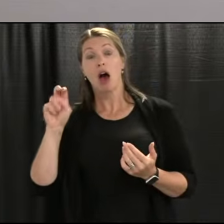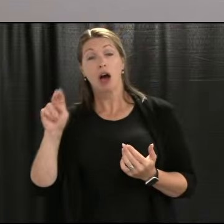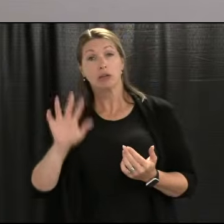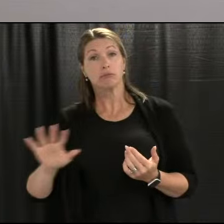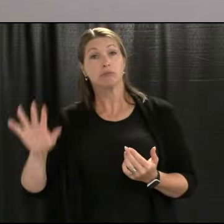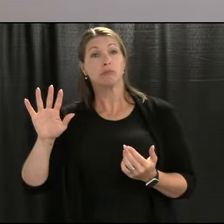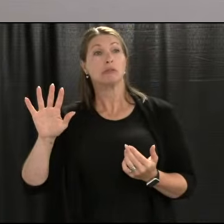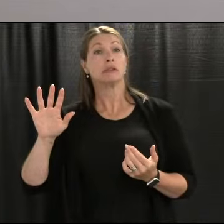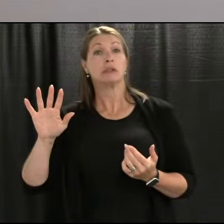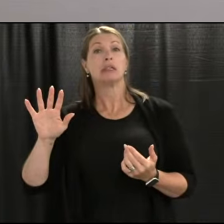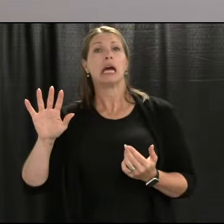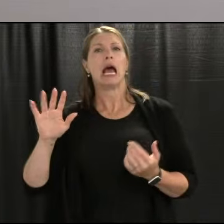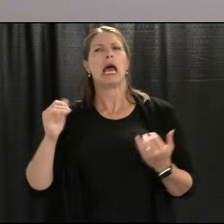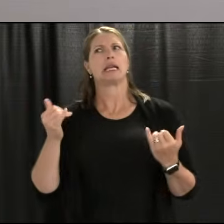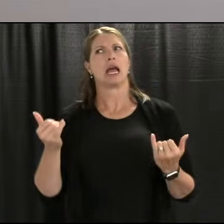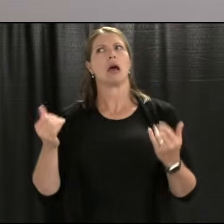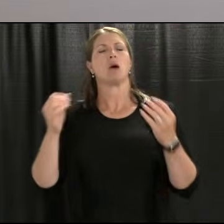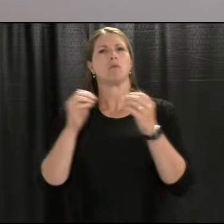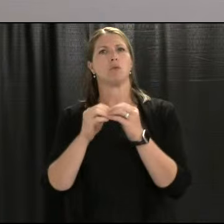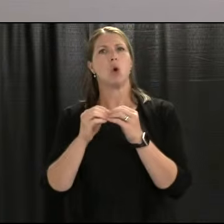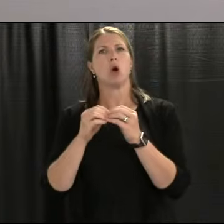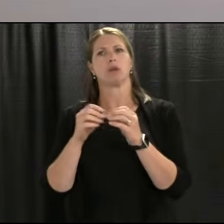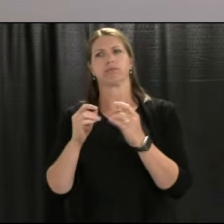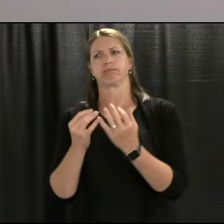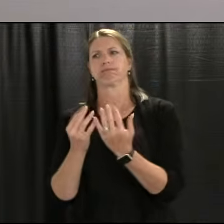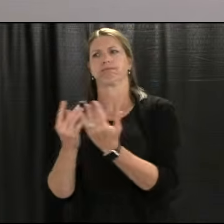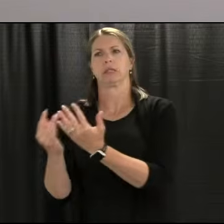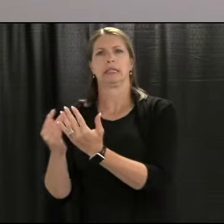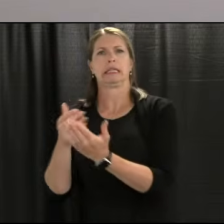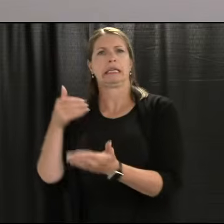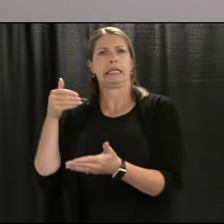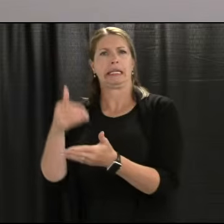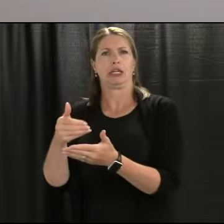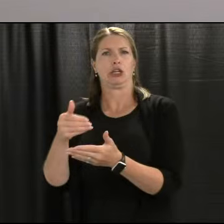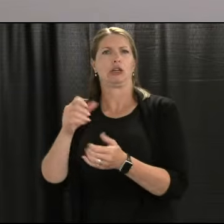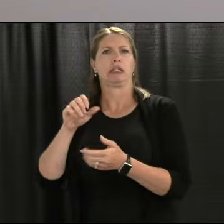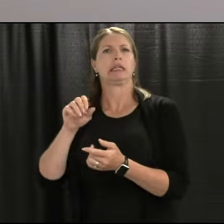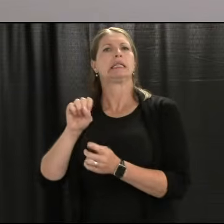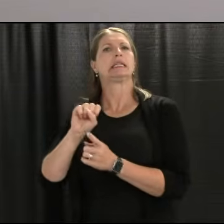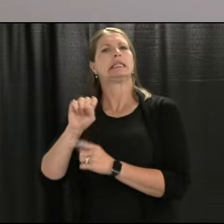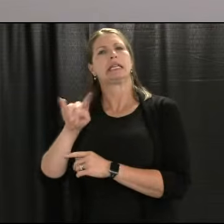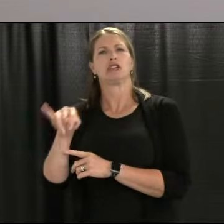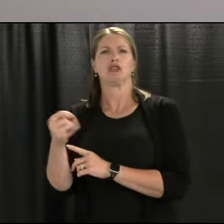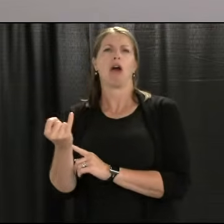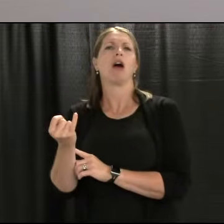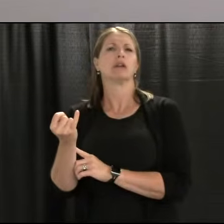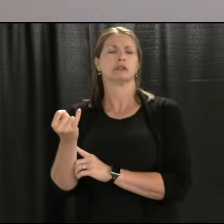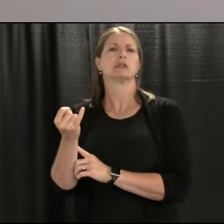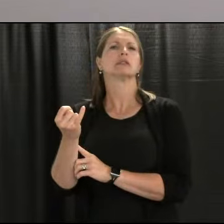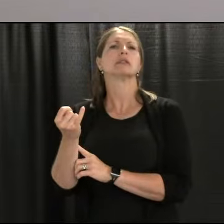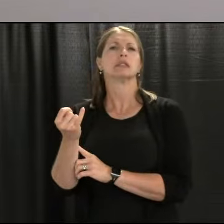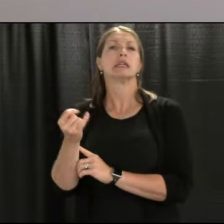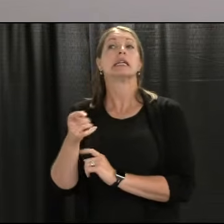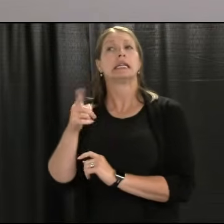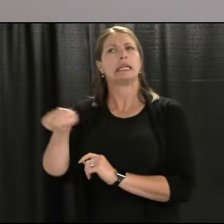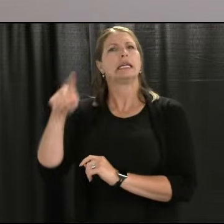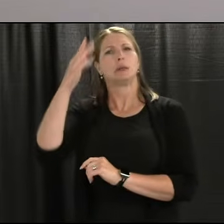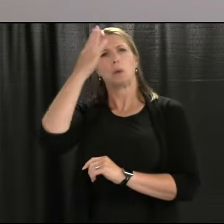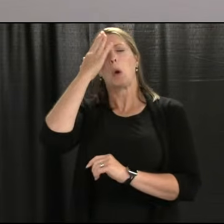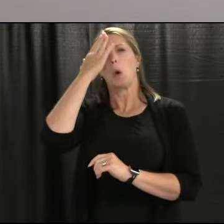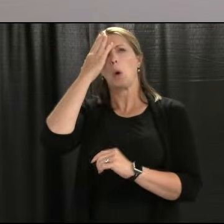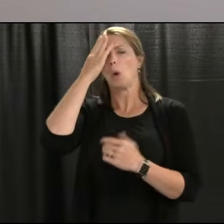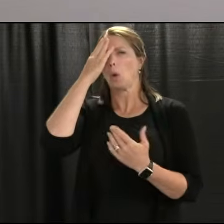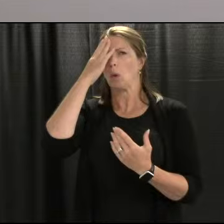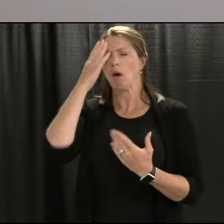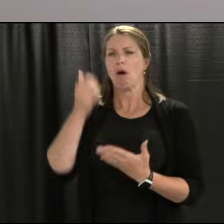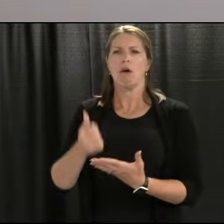the urban centre. And again, he's very clear that it's a very serious situation, and he offered any